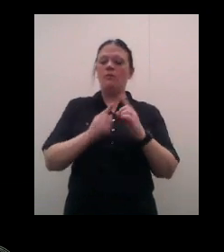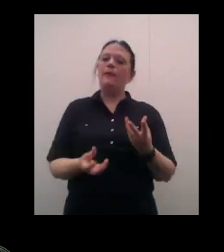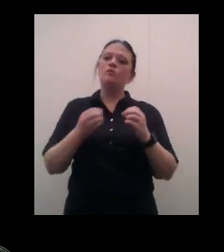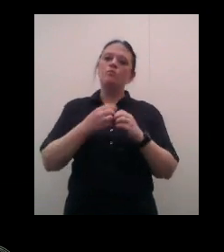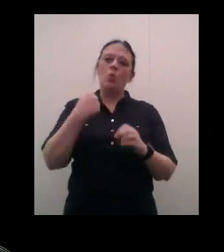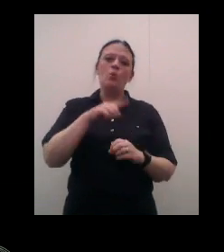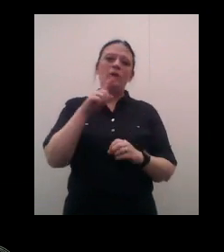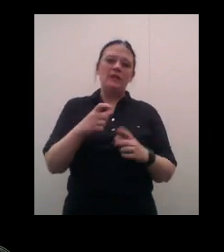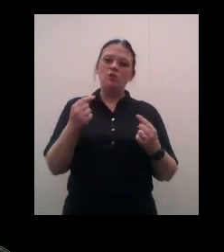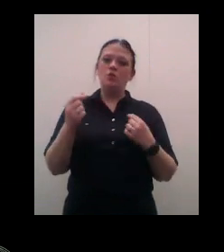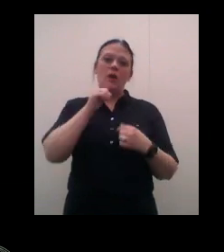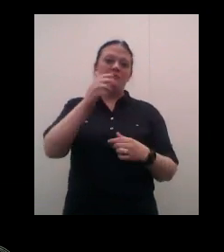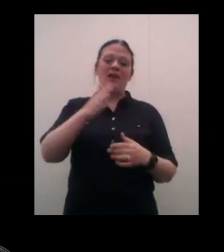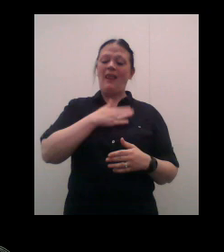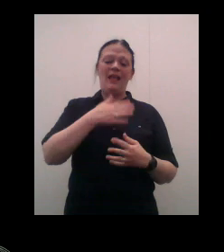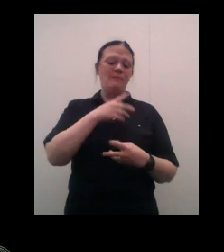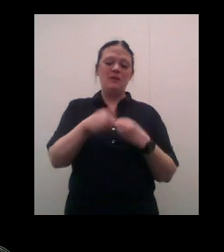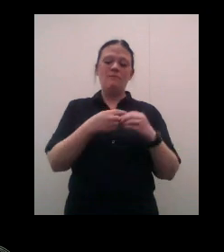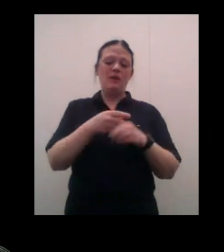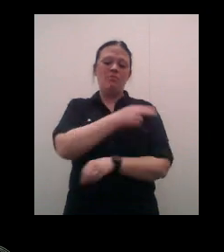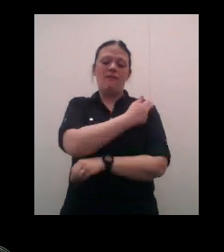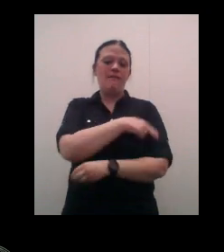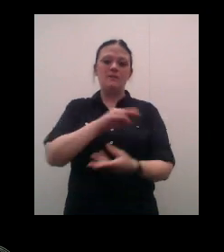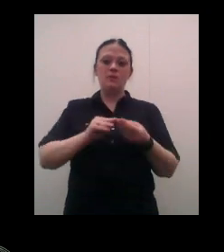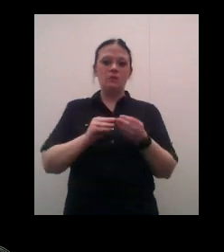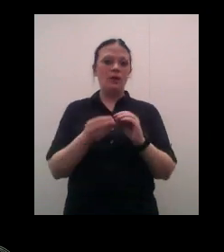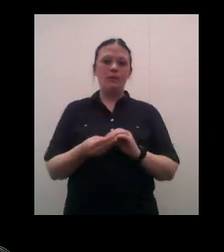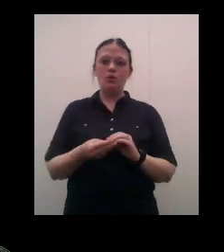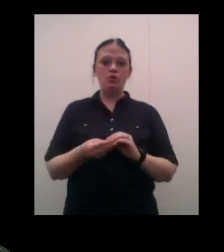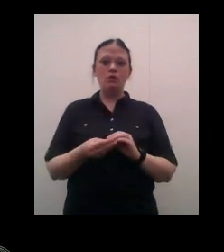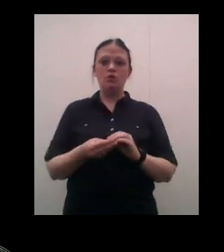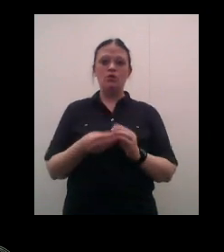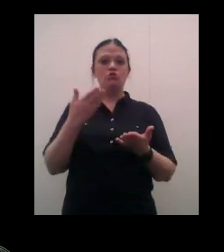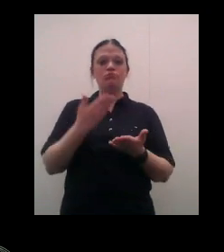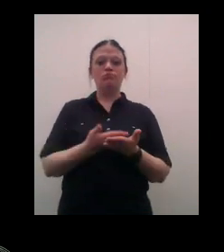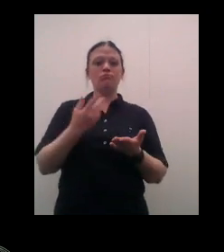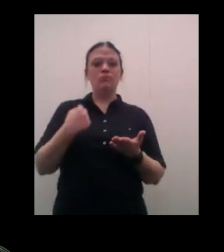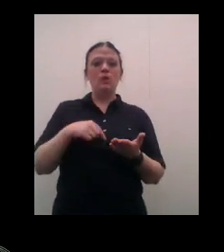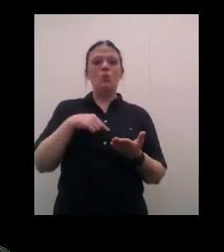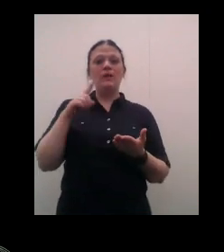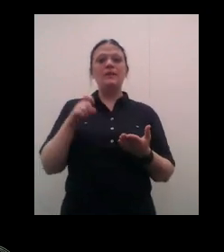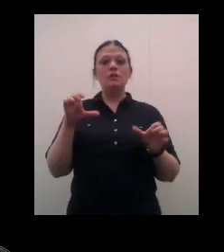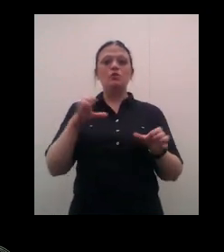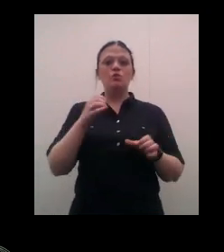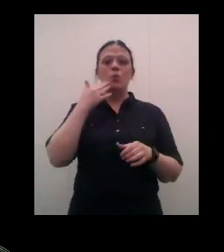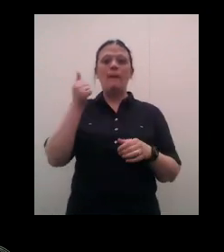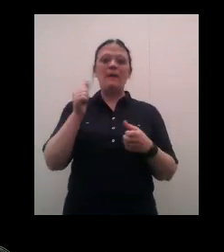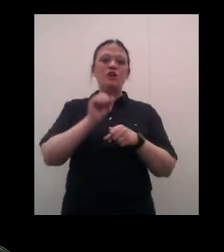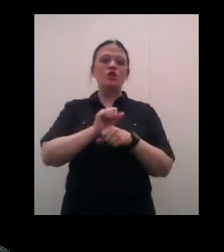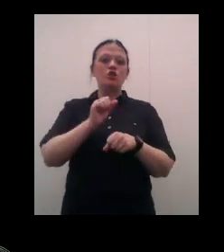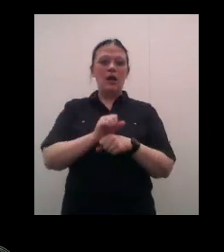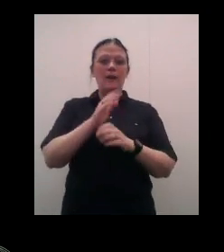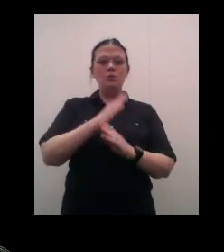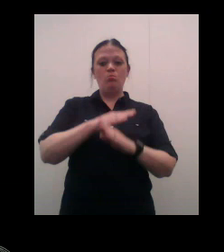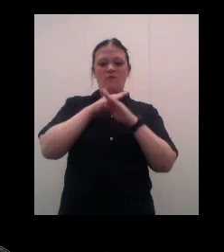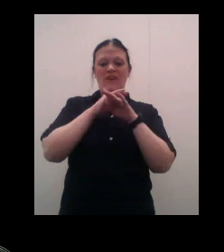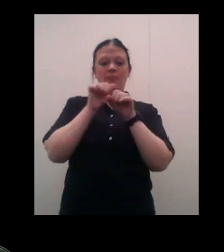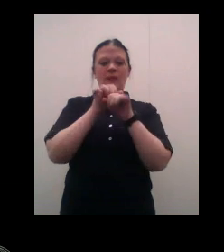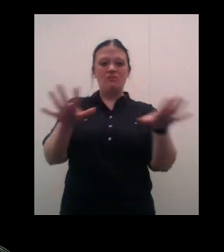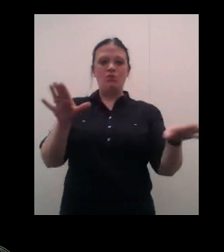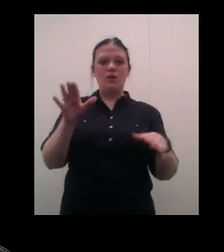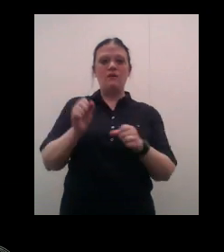need to do. I'm not happy about those hospitalization numbers. It just goes to show me that we need to do a better job of preventing the spread of